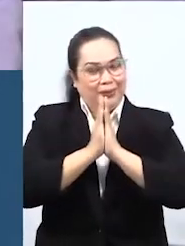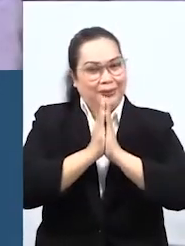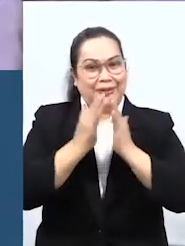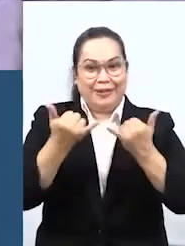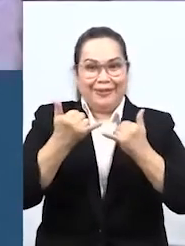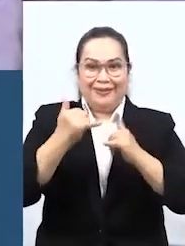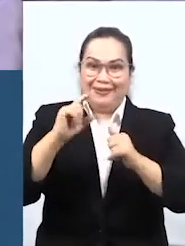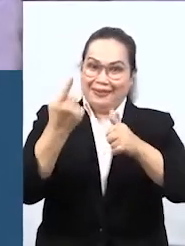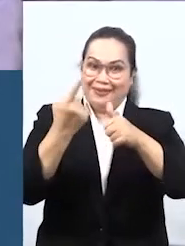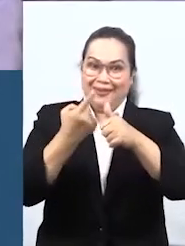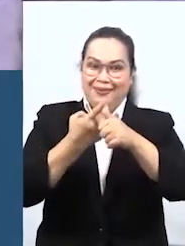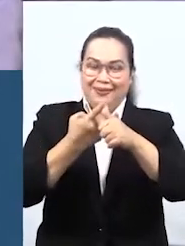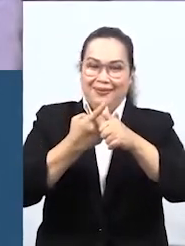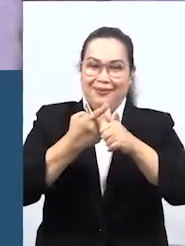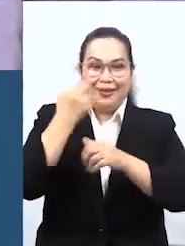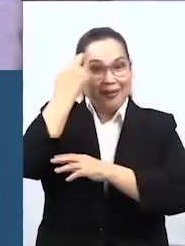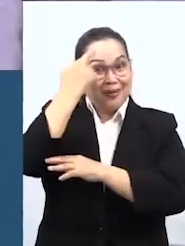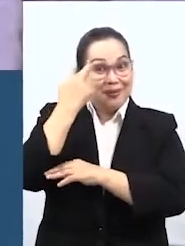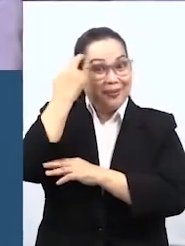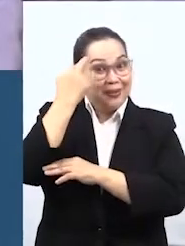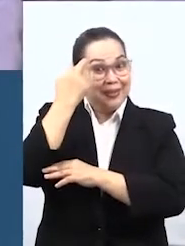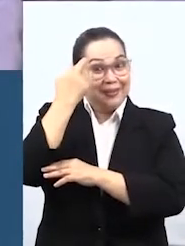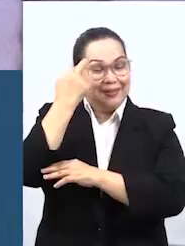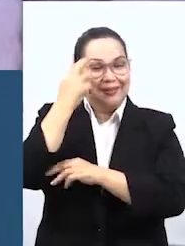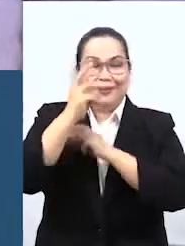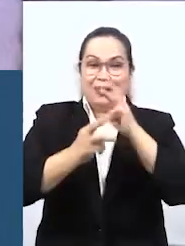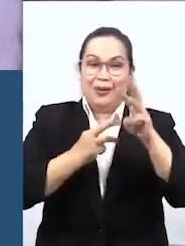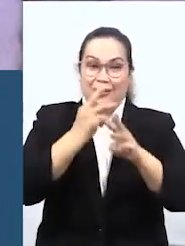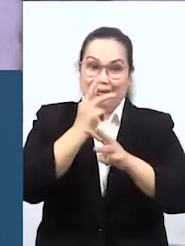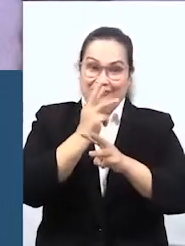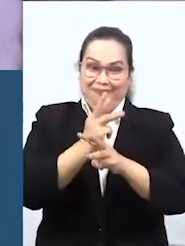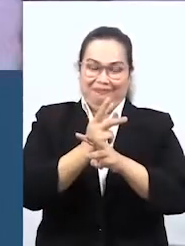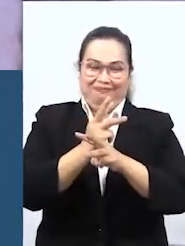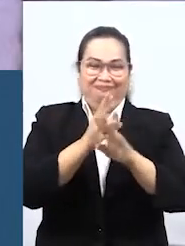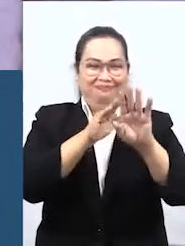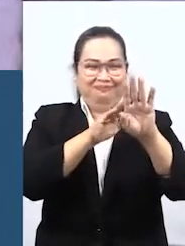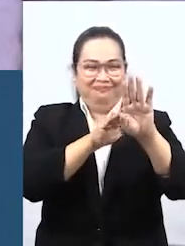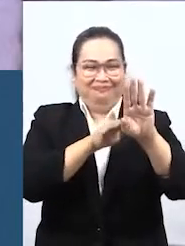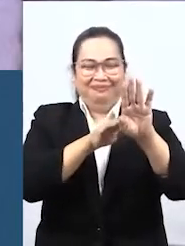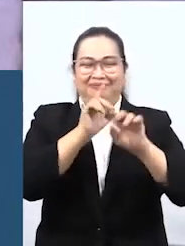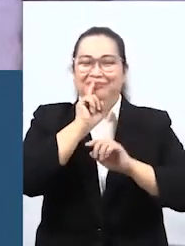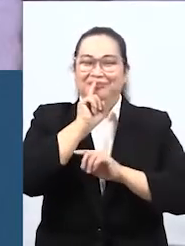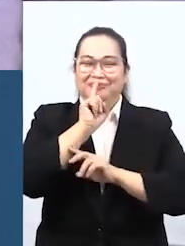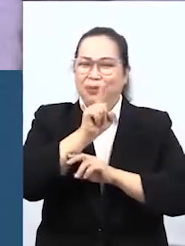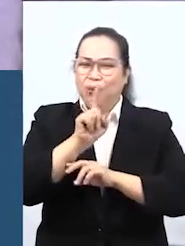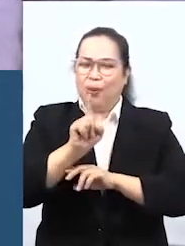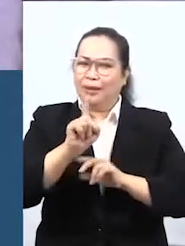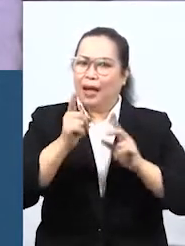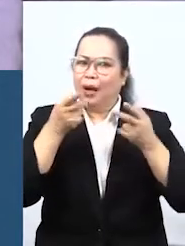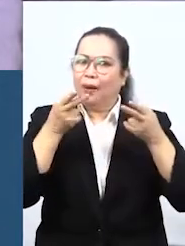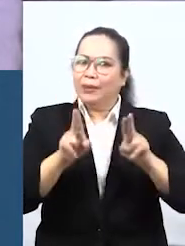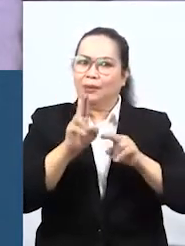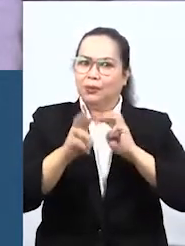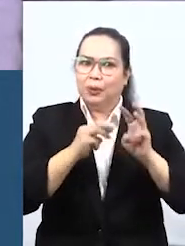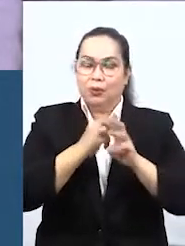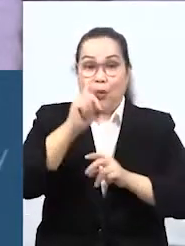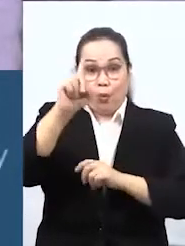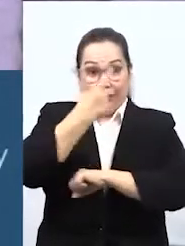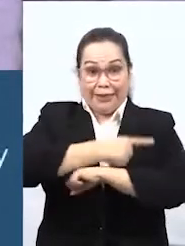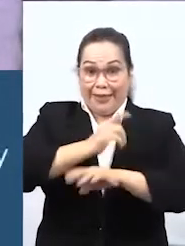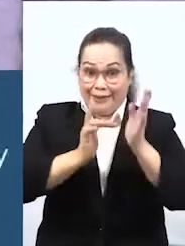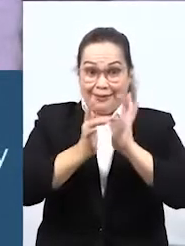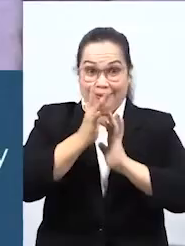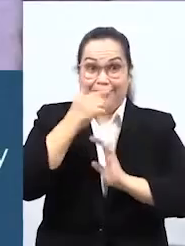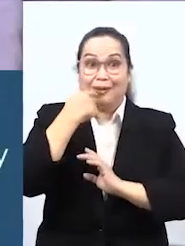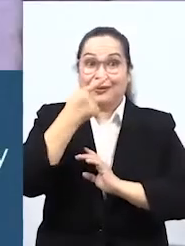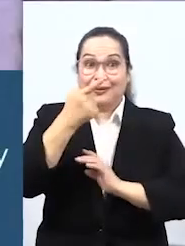is the first realize where the world is At One Day Jesus told his Disciples